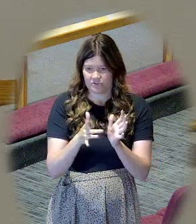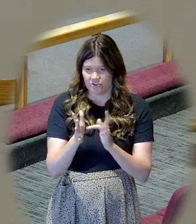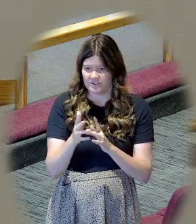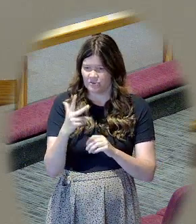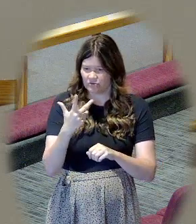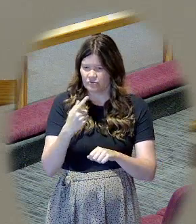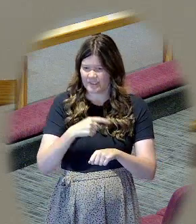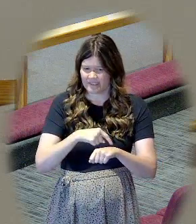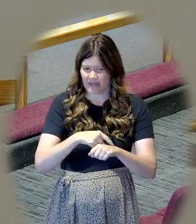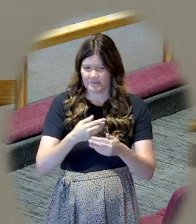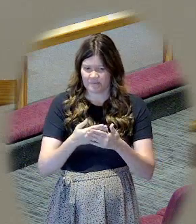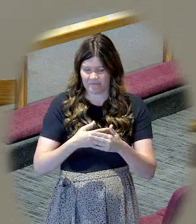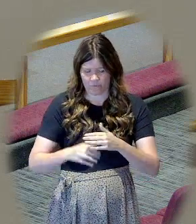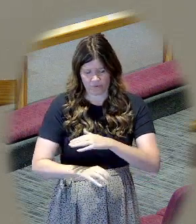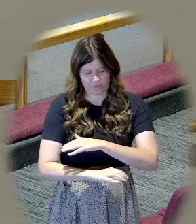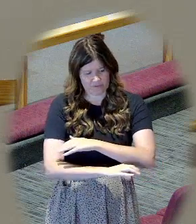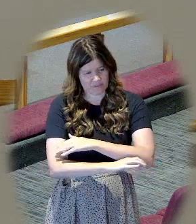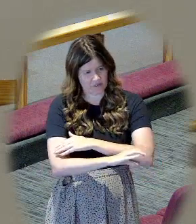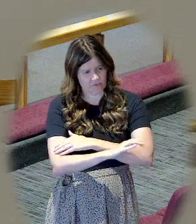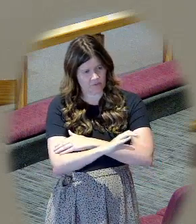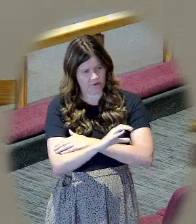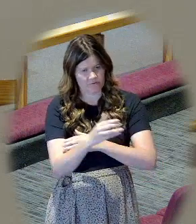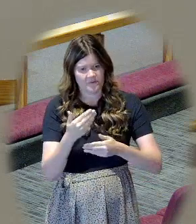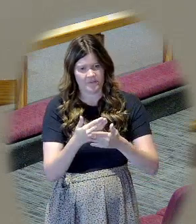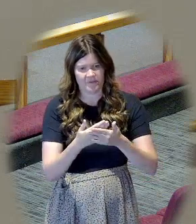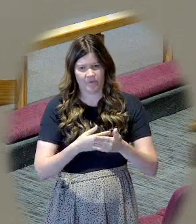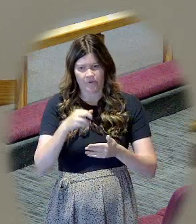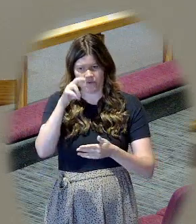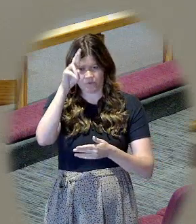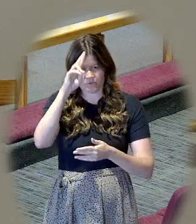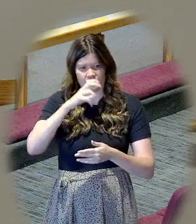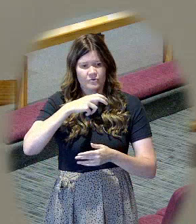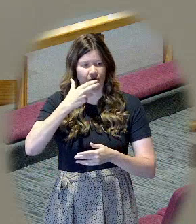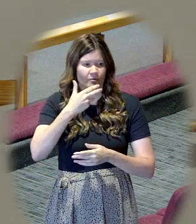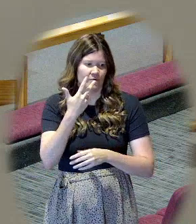broke, before the rooster crowed the very next day.